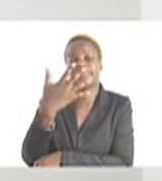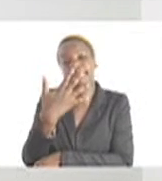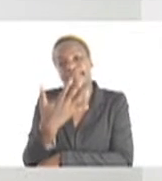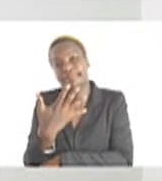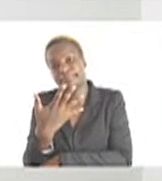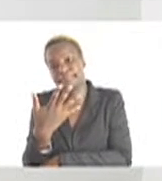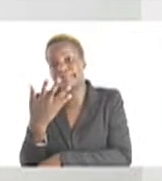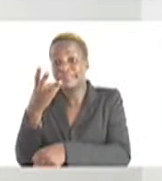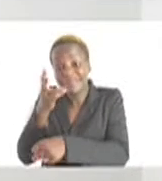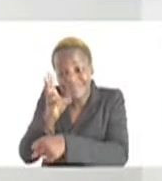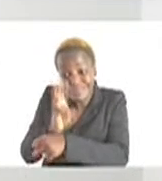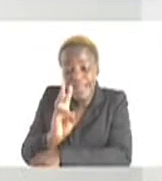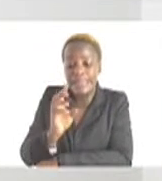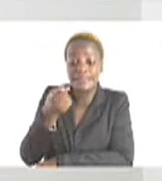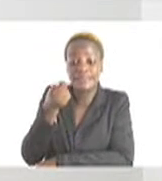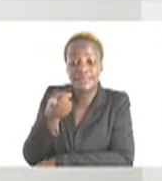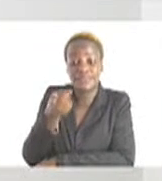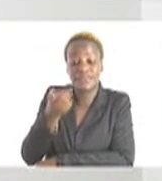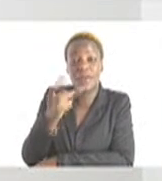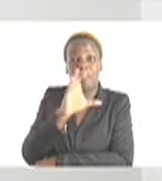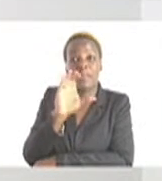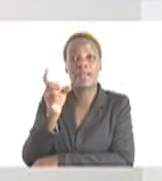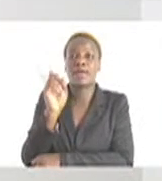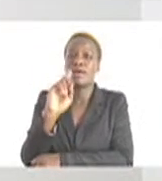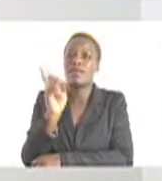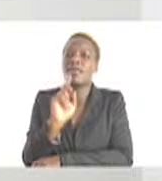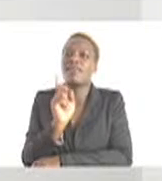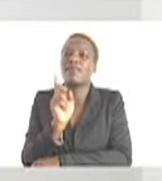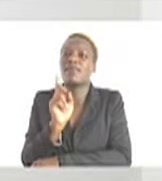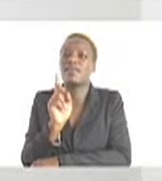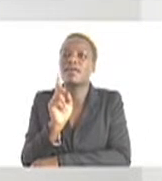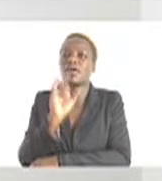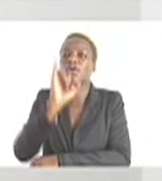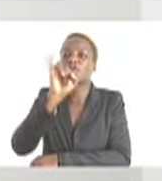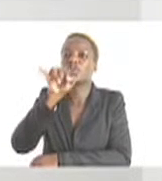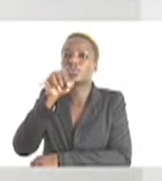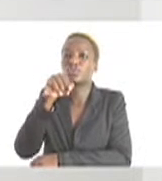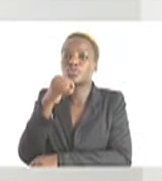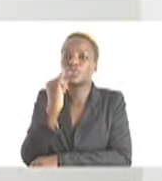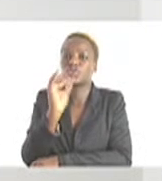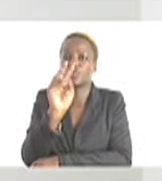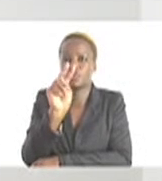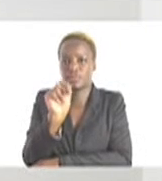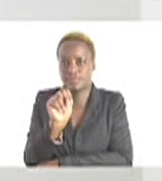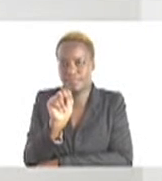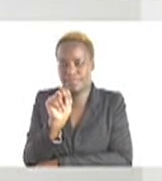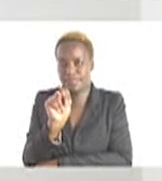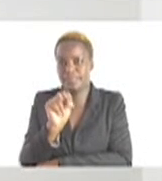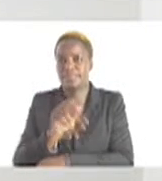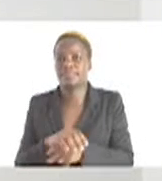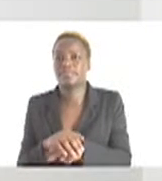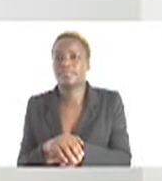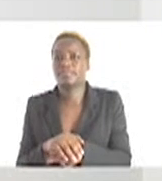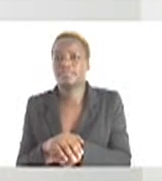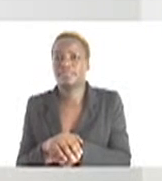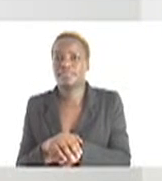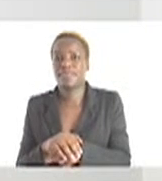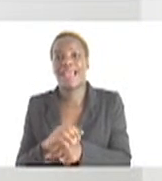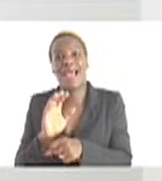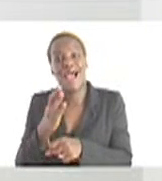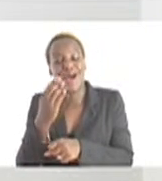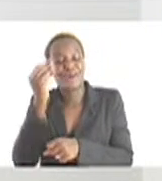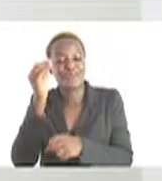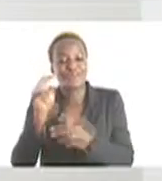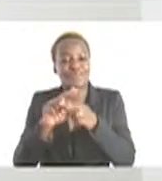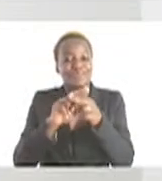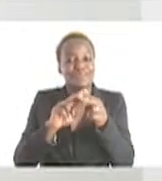5, 6. So the 6th month of the year will be a June. Very good. So that is how you play around with